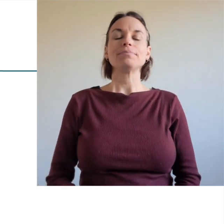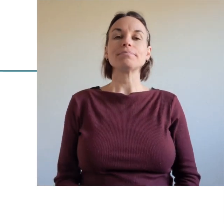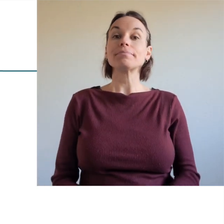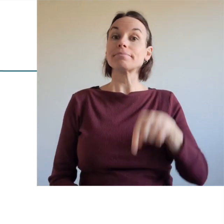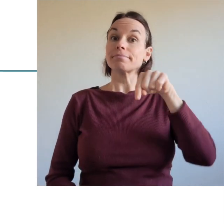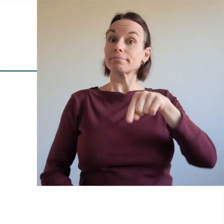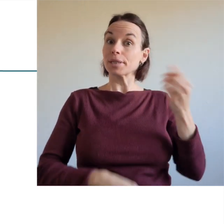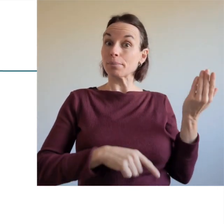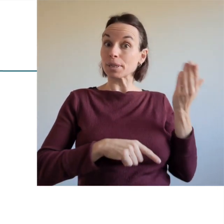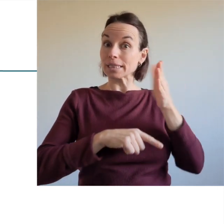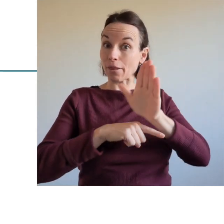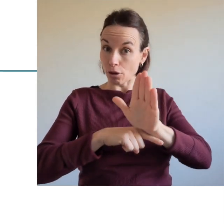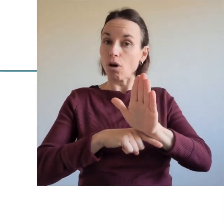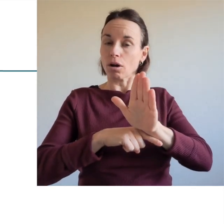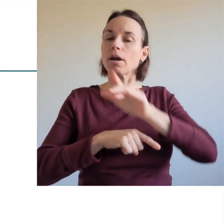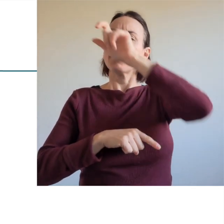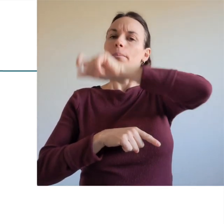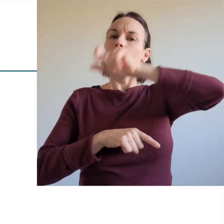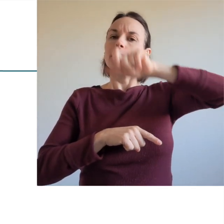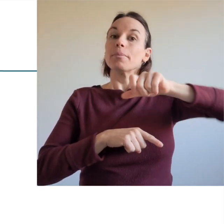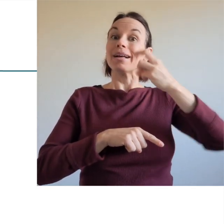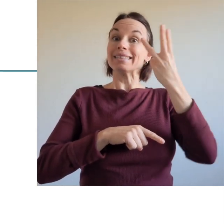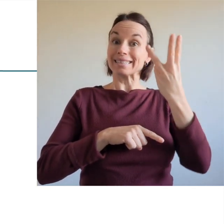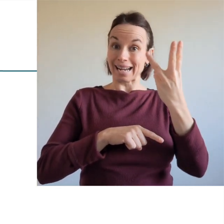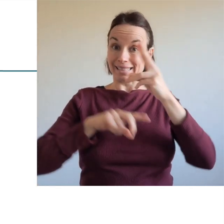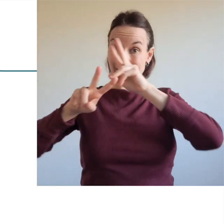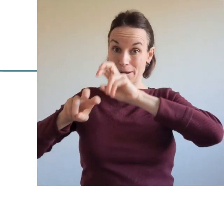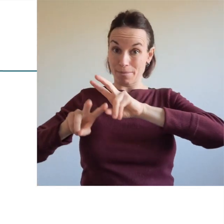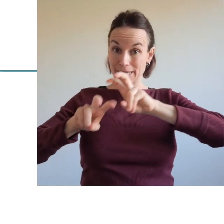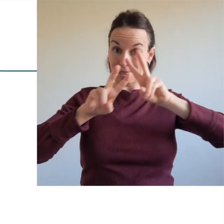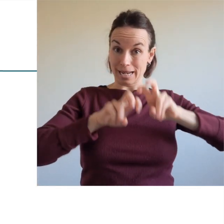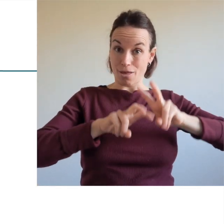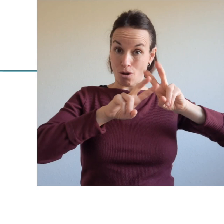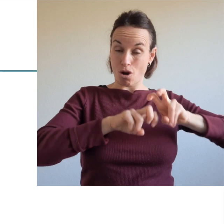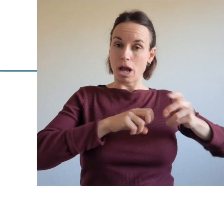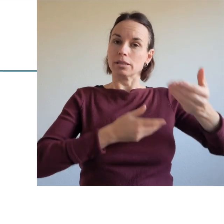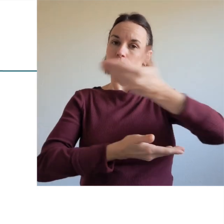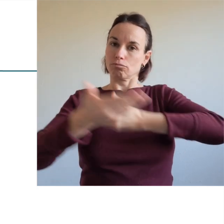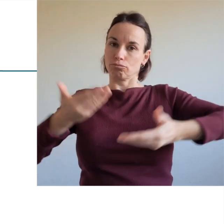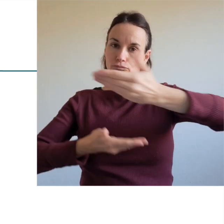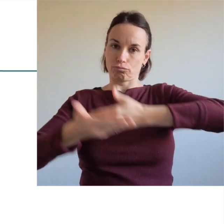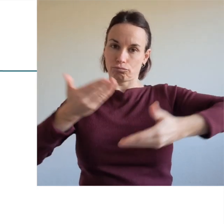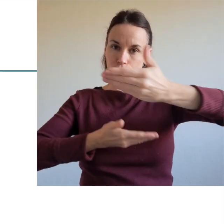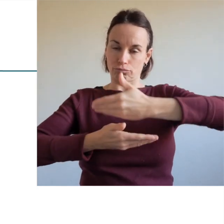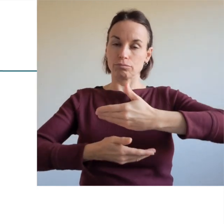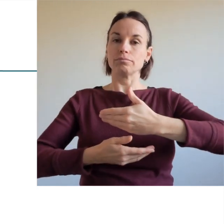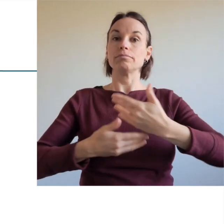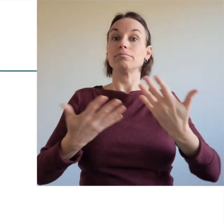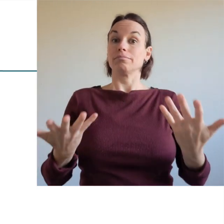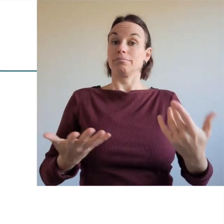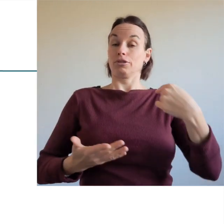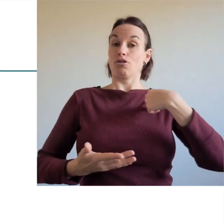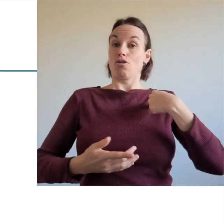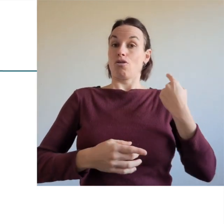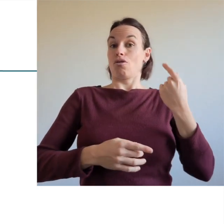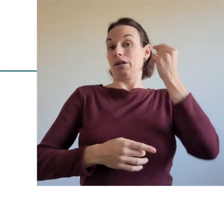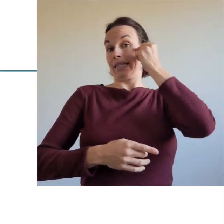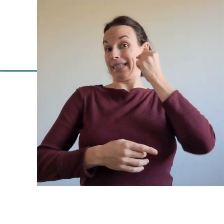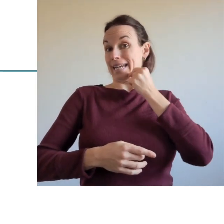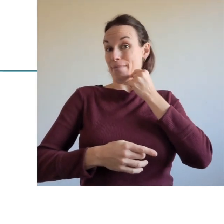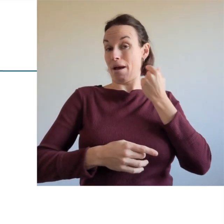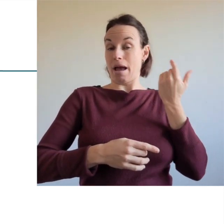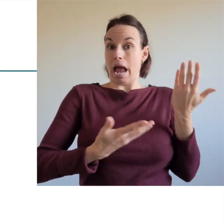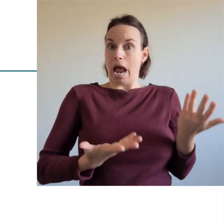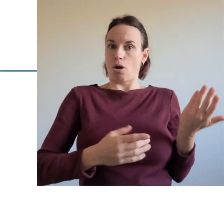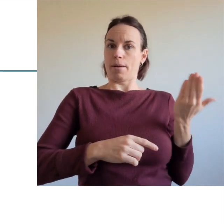So this study is the result of a joint research between the three people you have in the slide. Gemma Barberà,